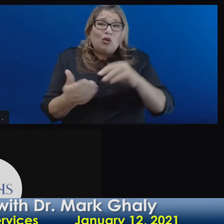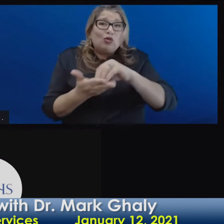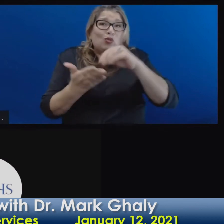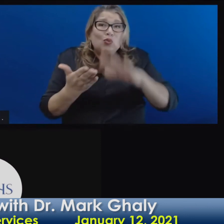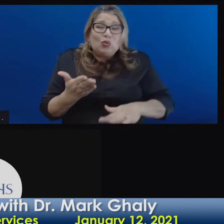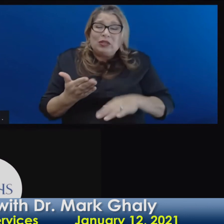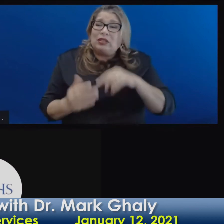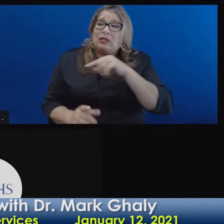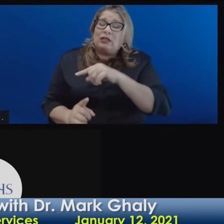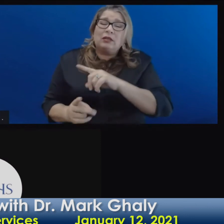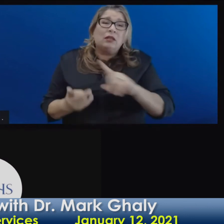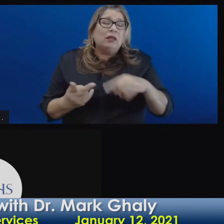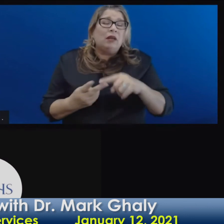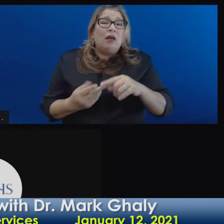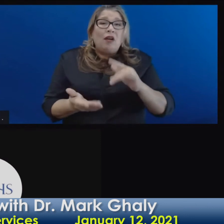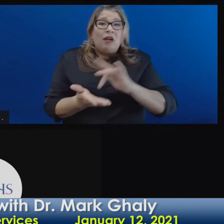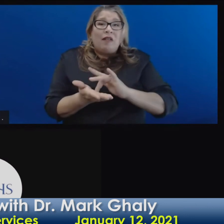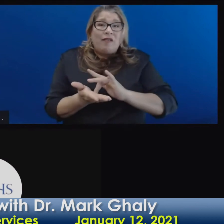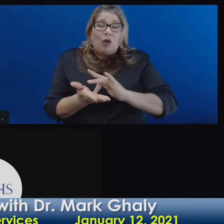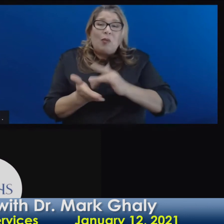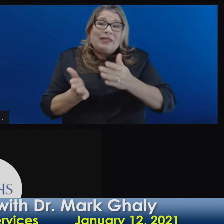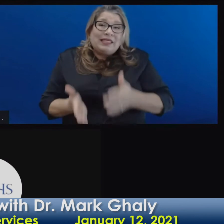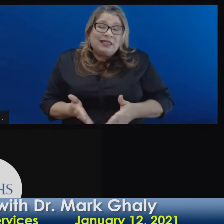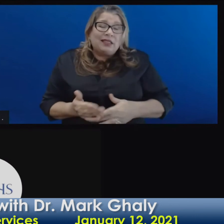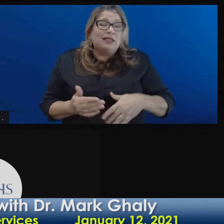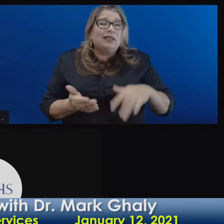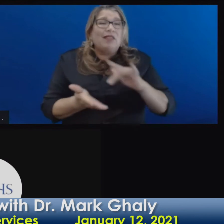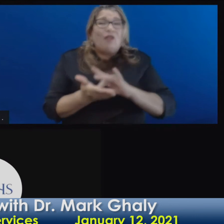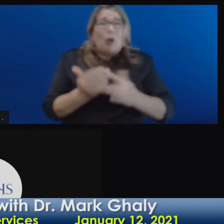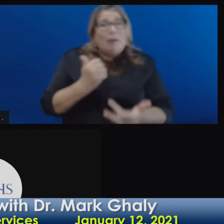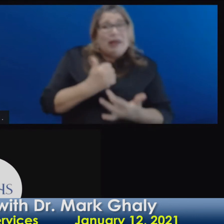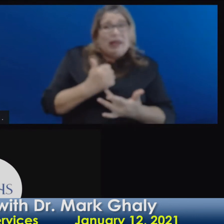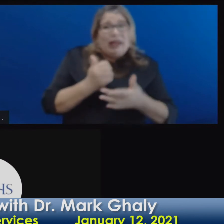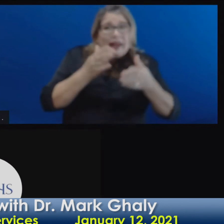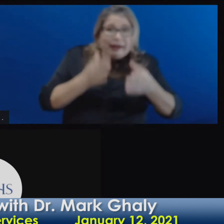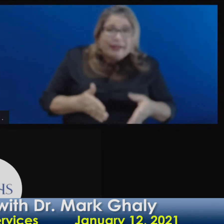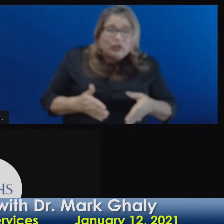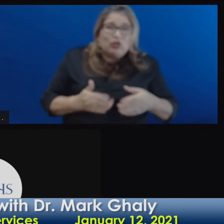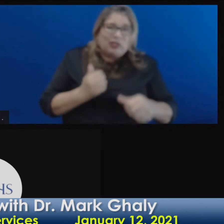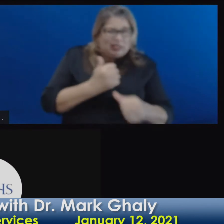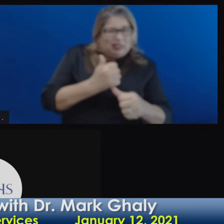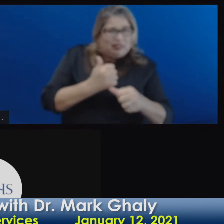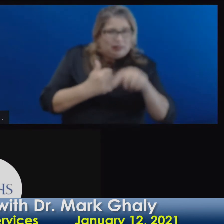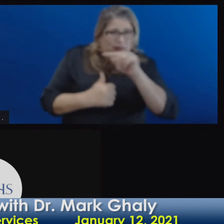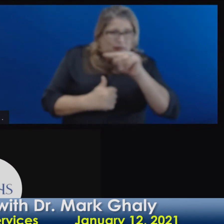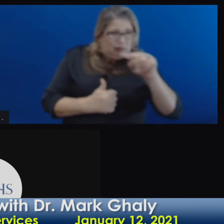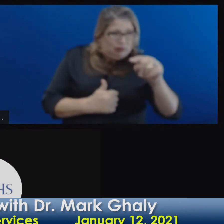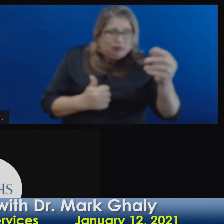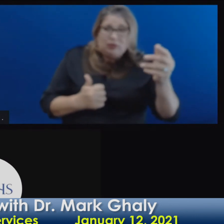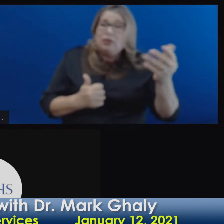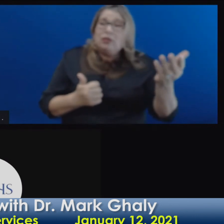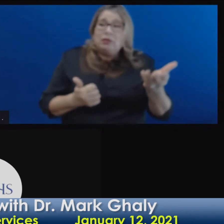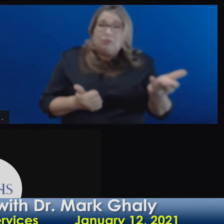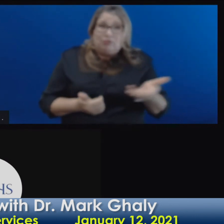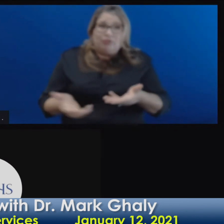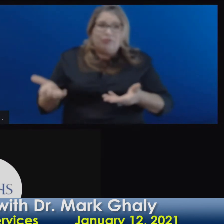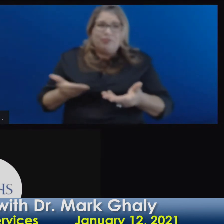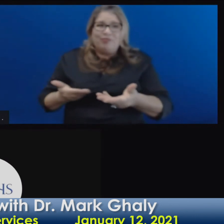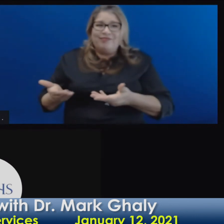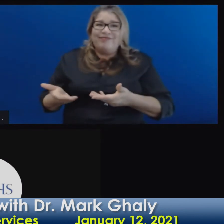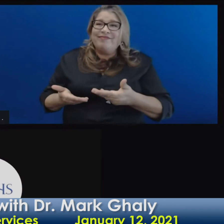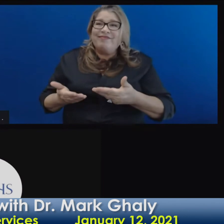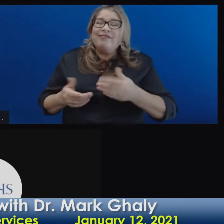pharm techs, and dealing with licensing issues for those who maybe need to become current or